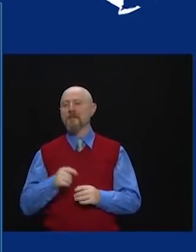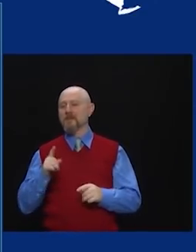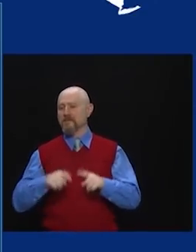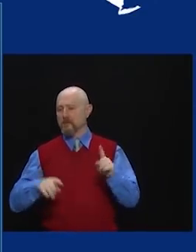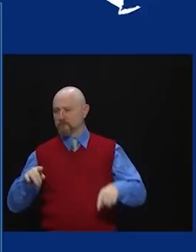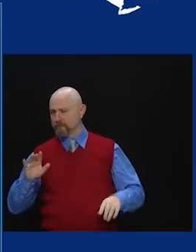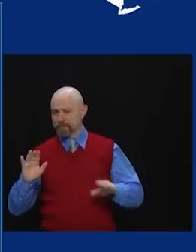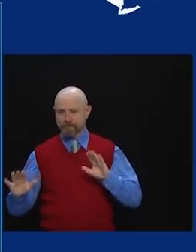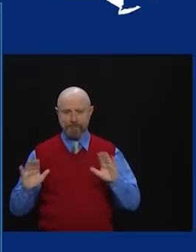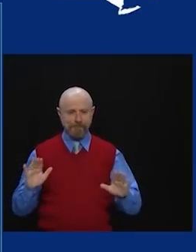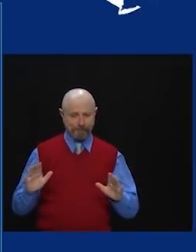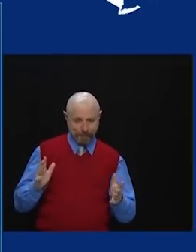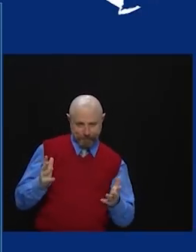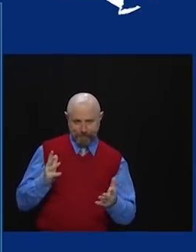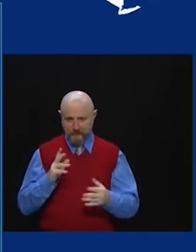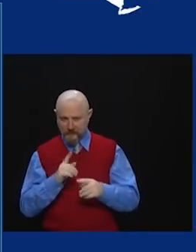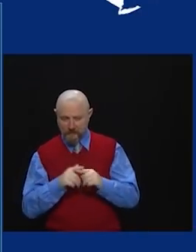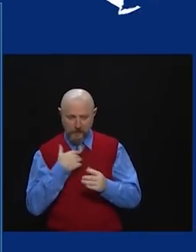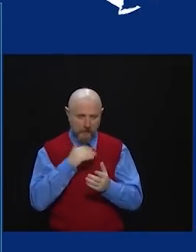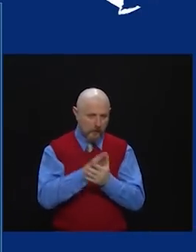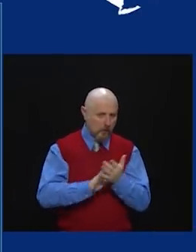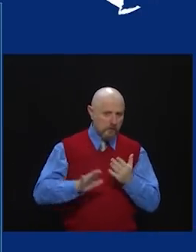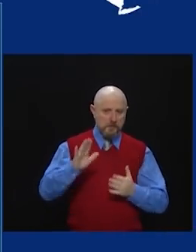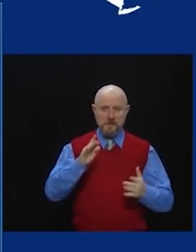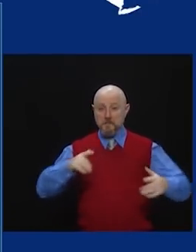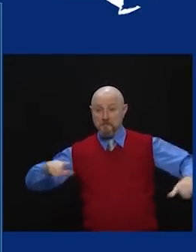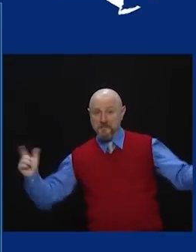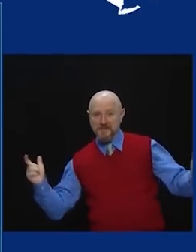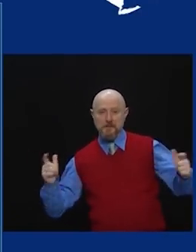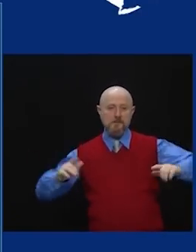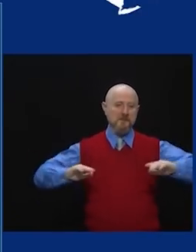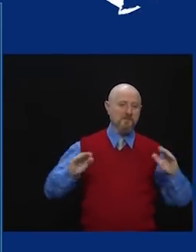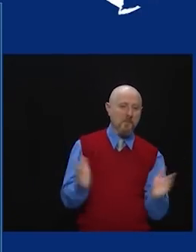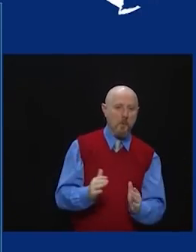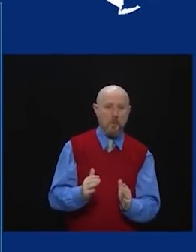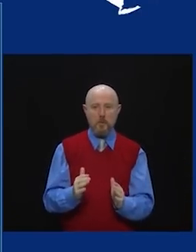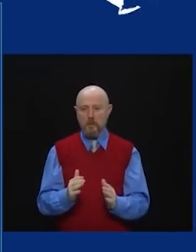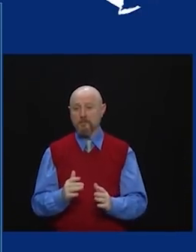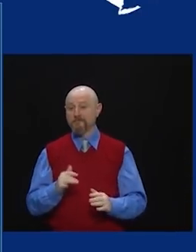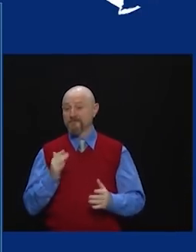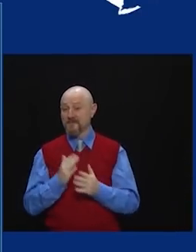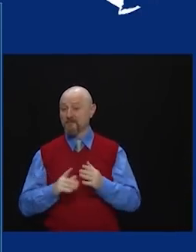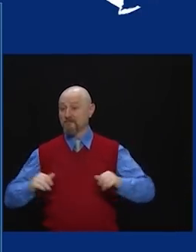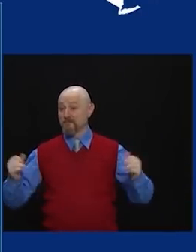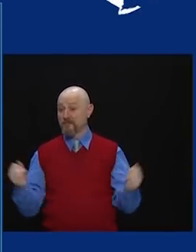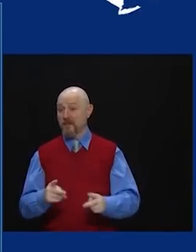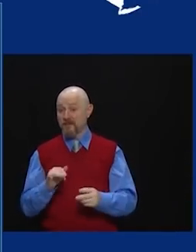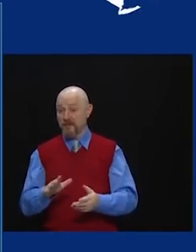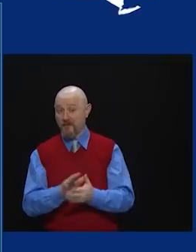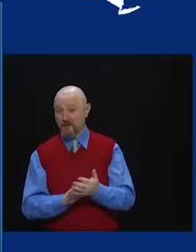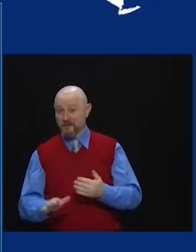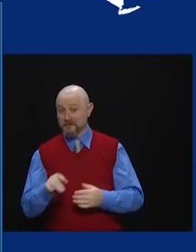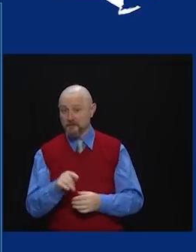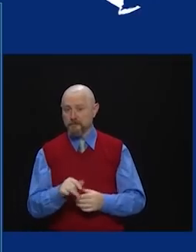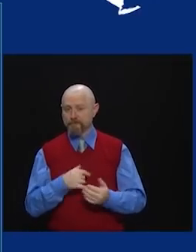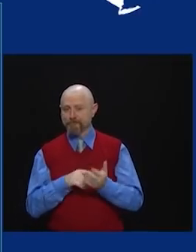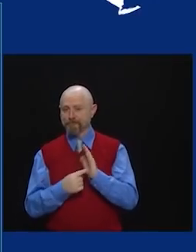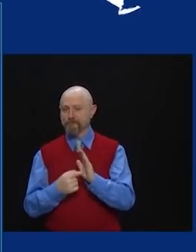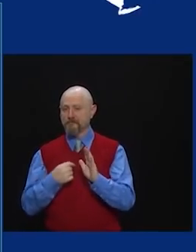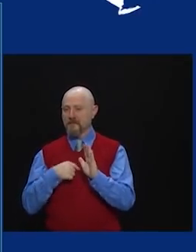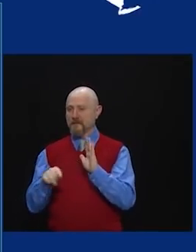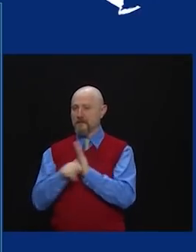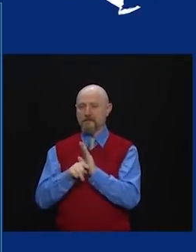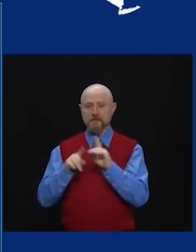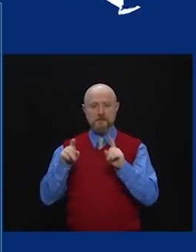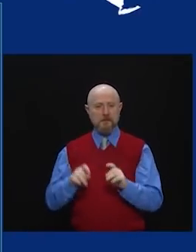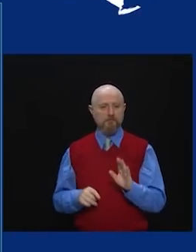different campuses. And again, they'll have to show a negative test when they return to campus. Some campuses can provide this. Some will be